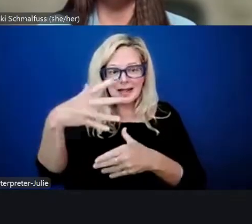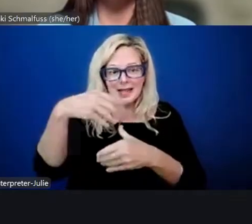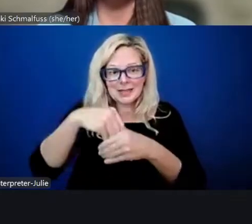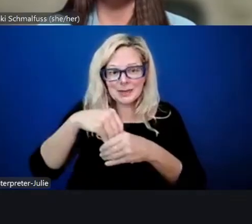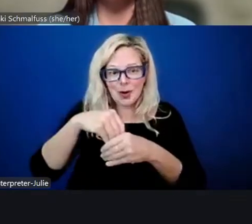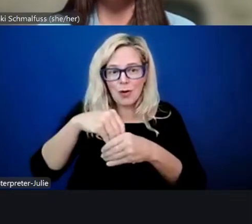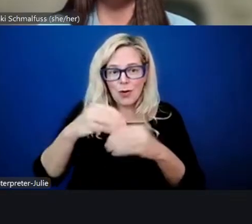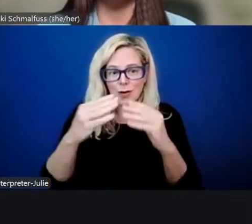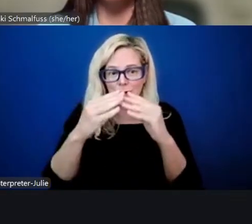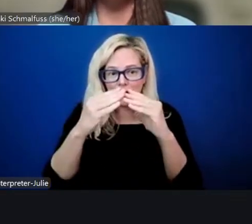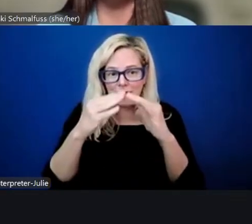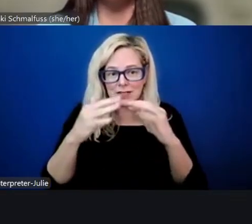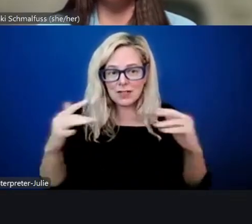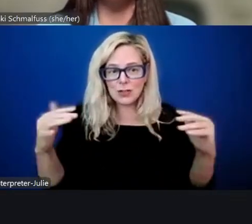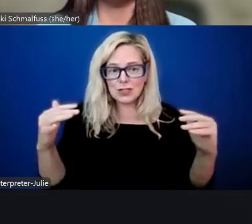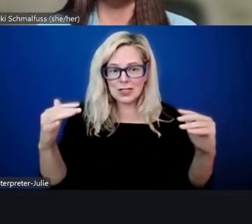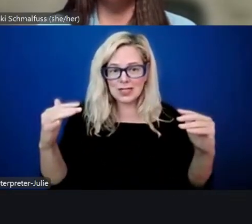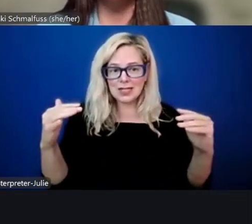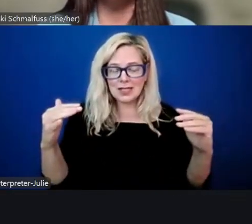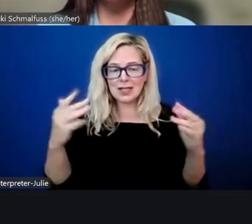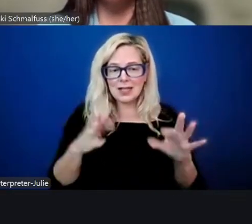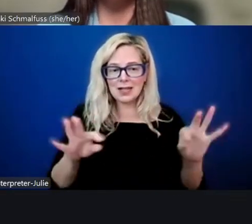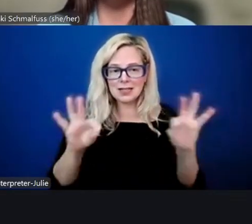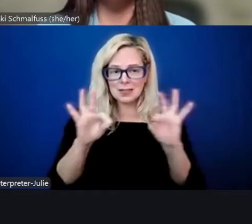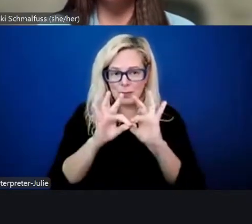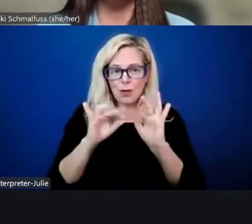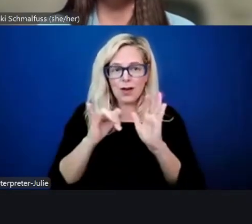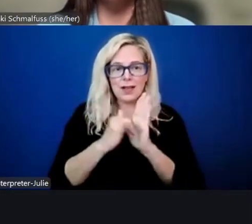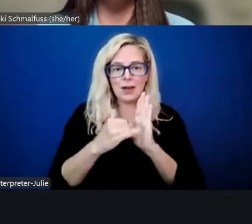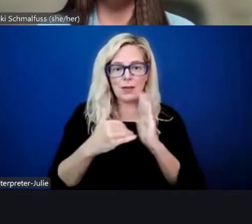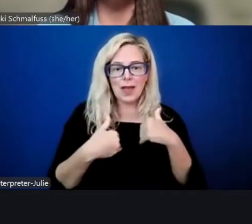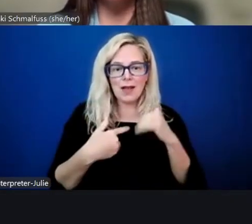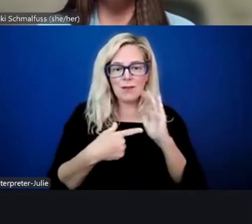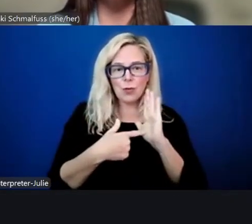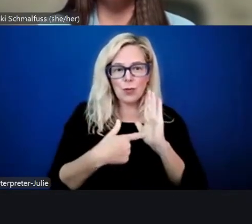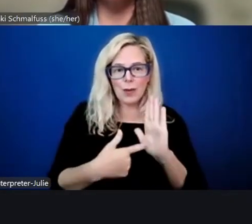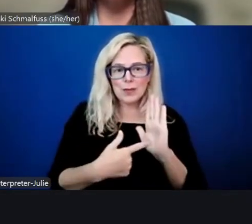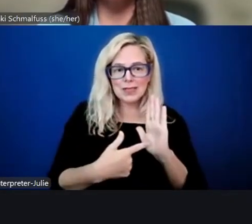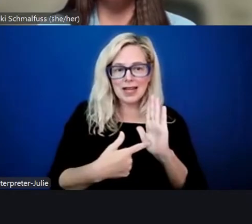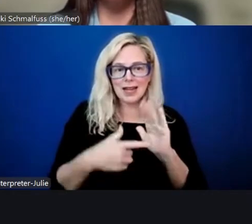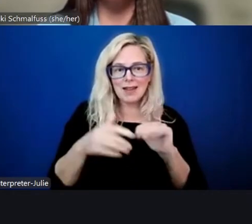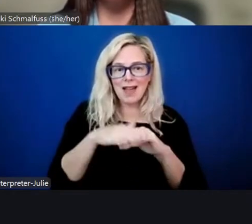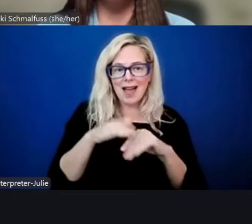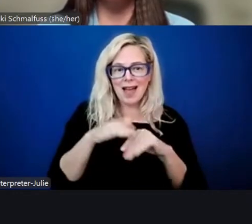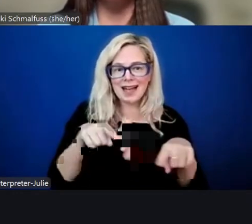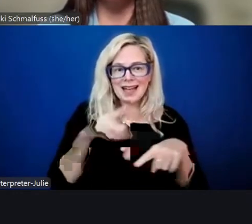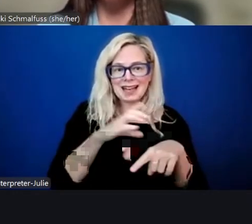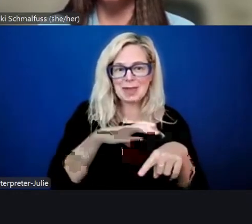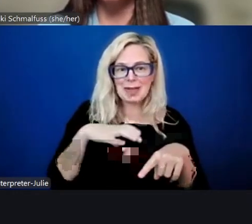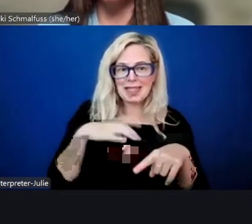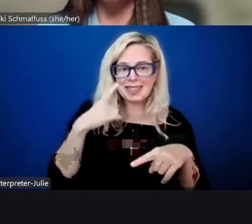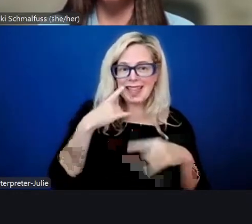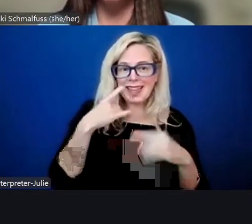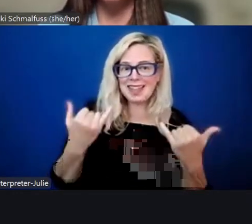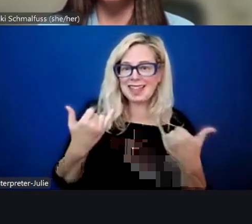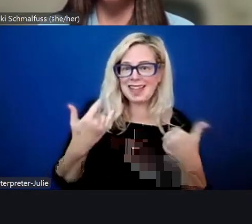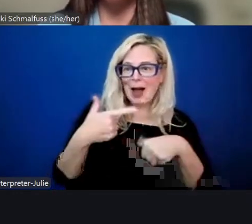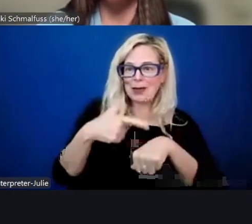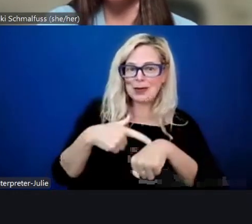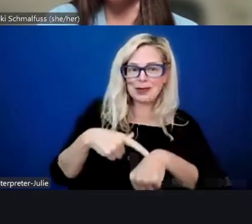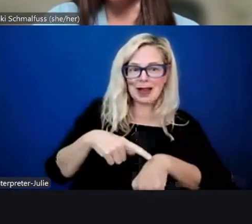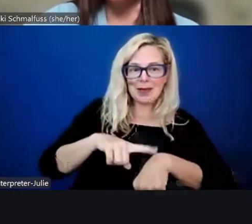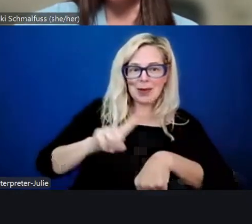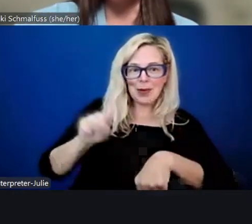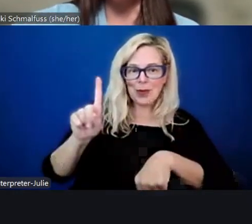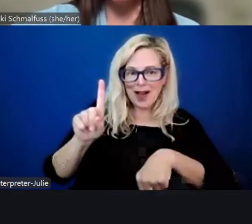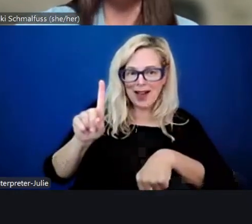there are representatives on these committees. So I think that brings us right at 1. Thank you all